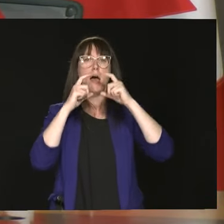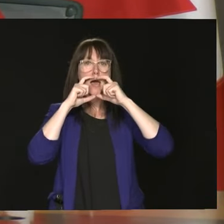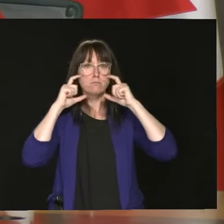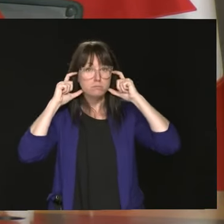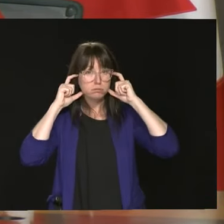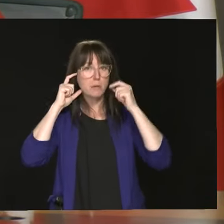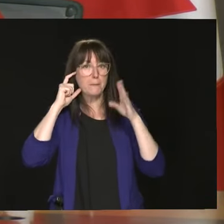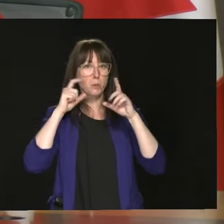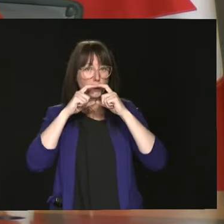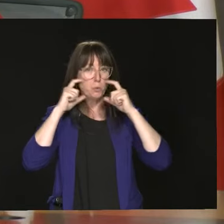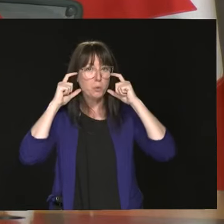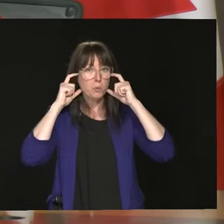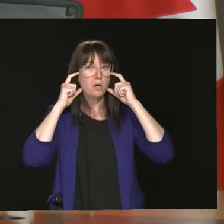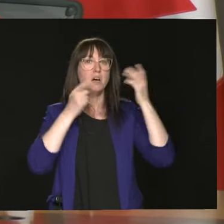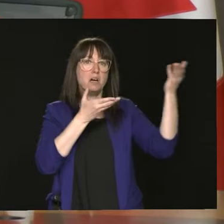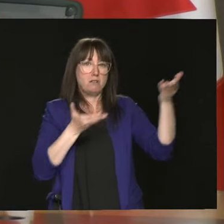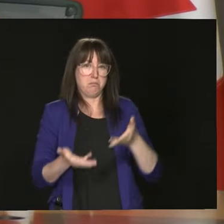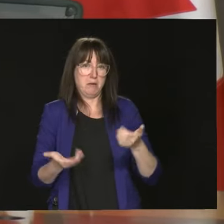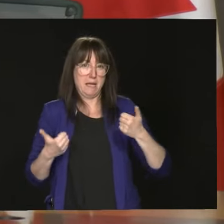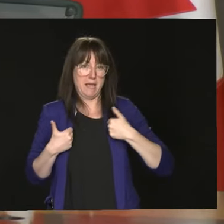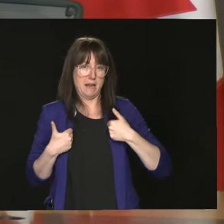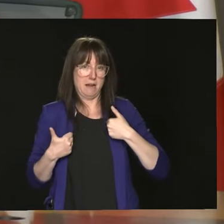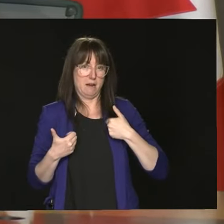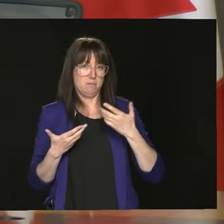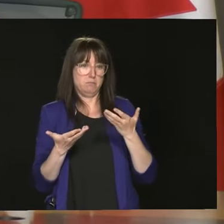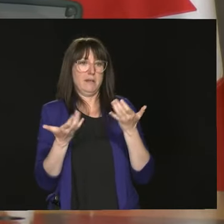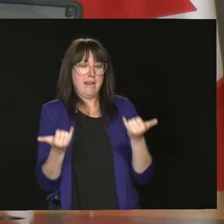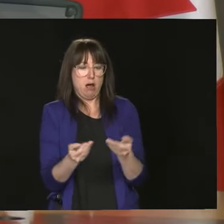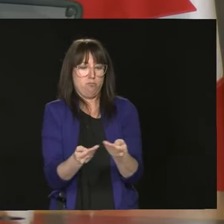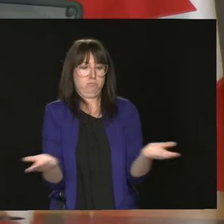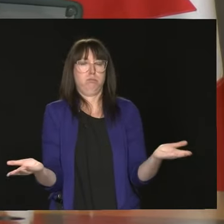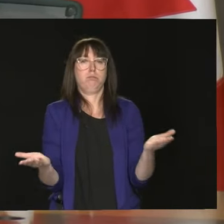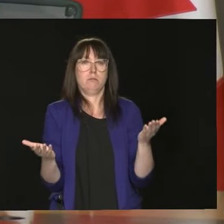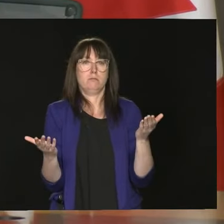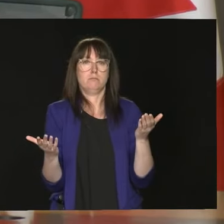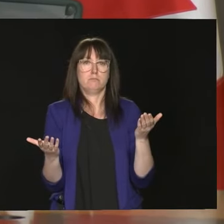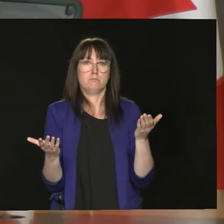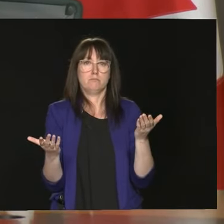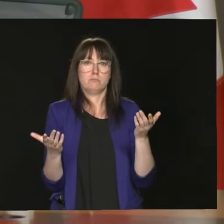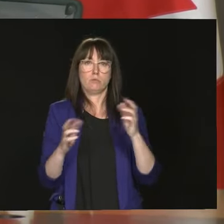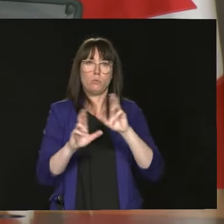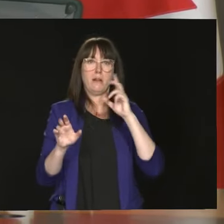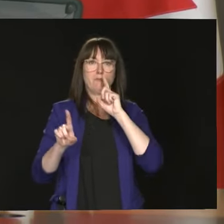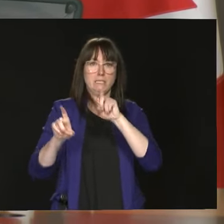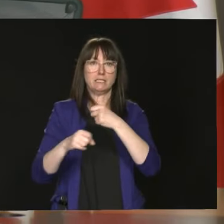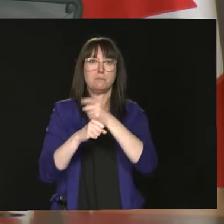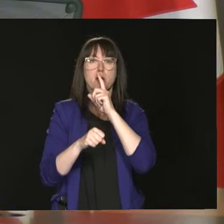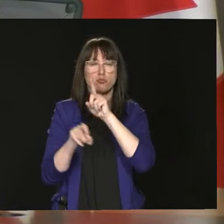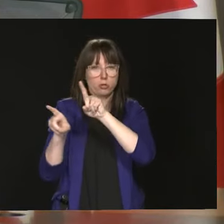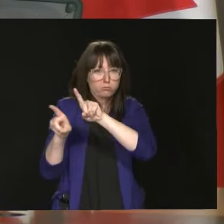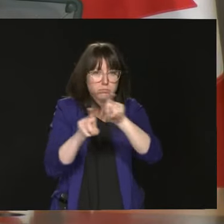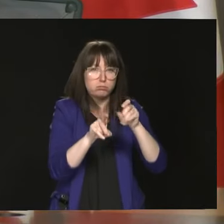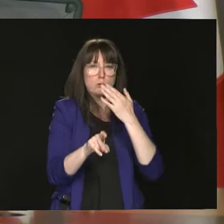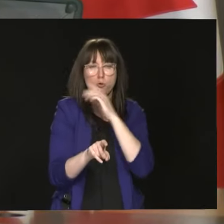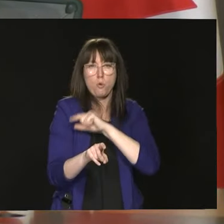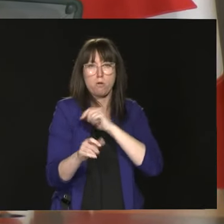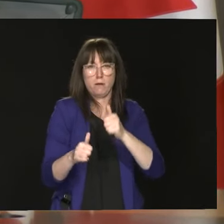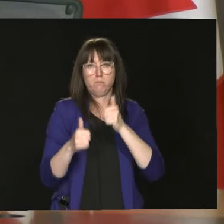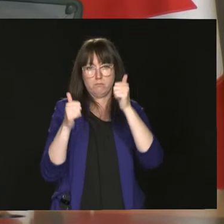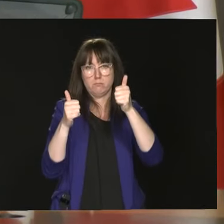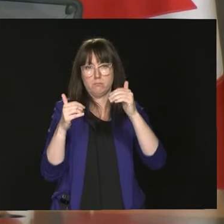now in the Public Health Agency for testing. I want to thank Air Canada and Cargojet